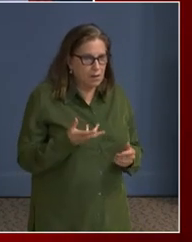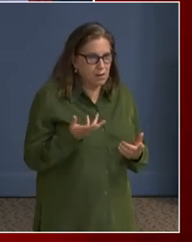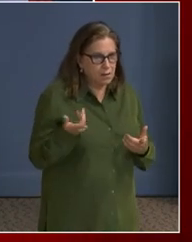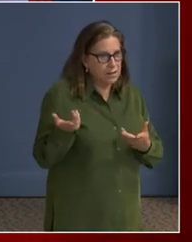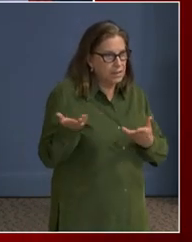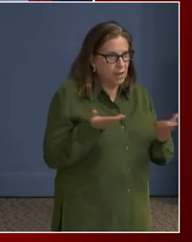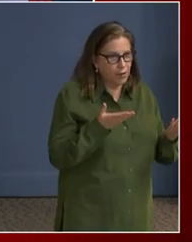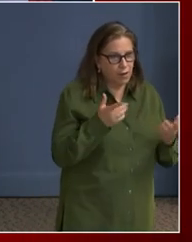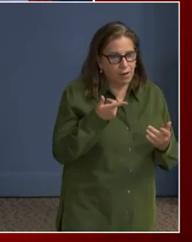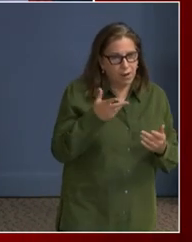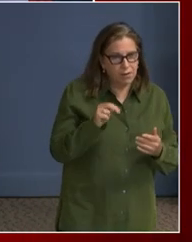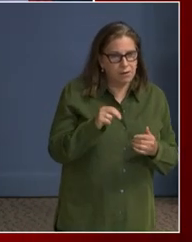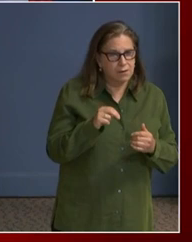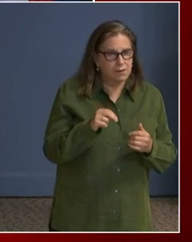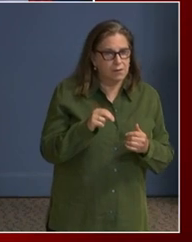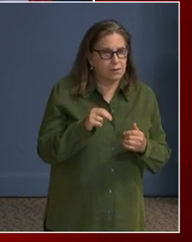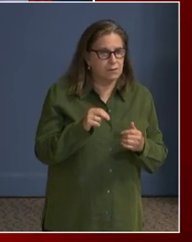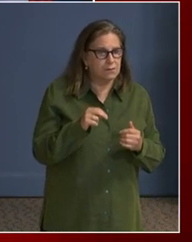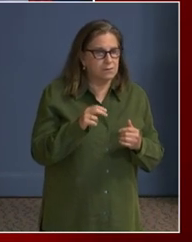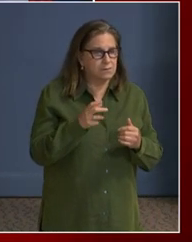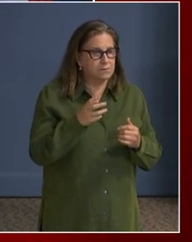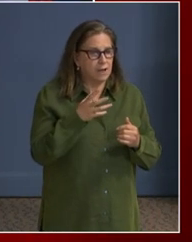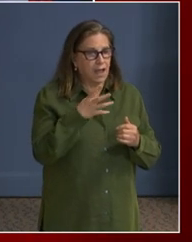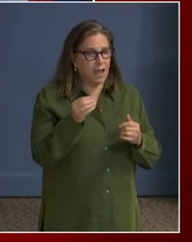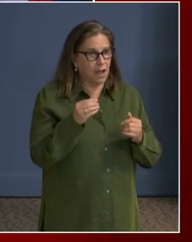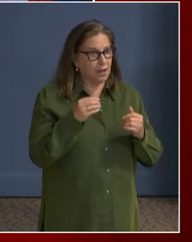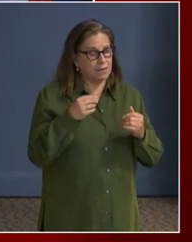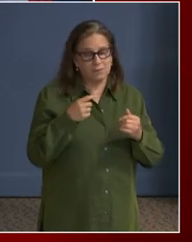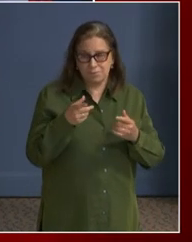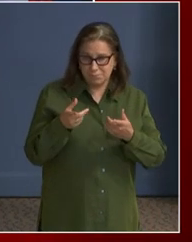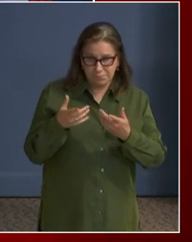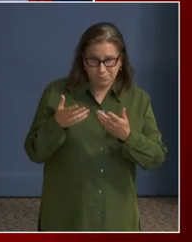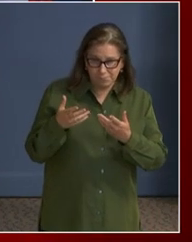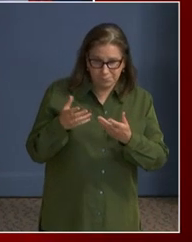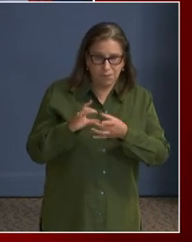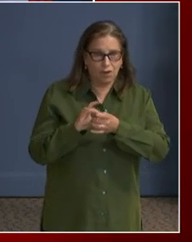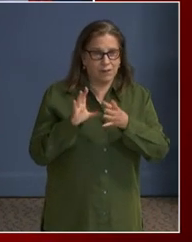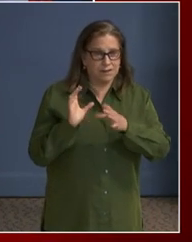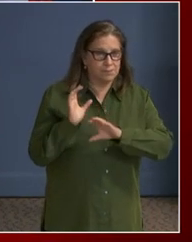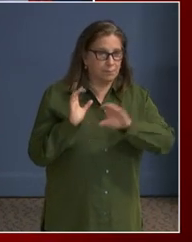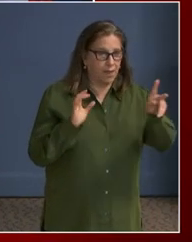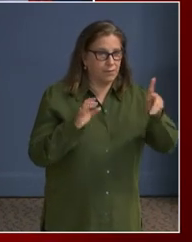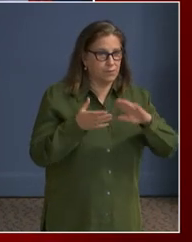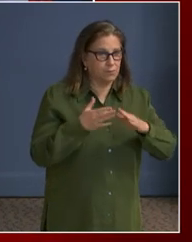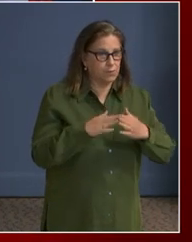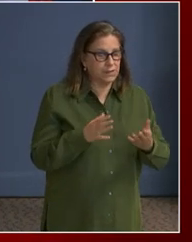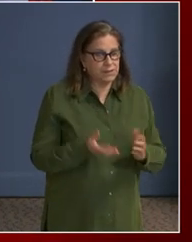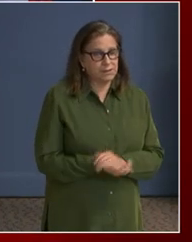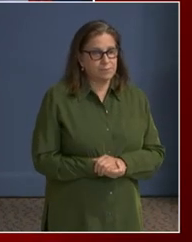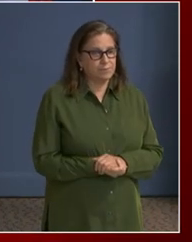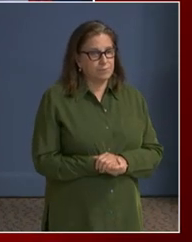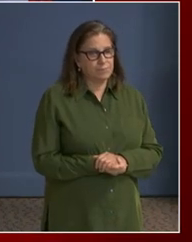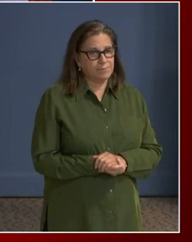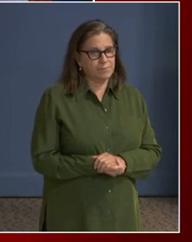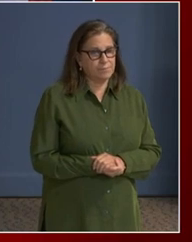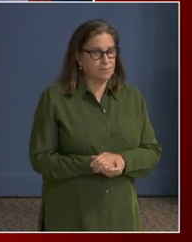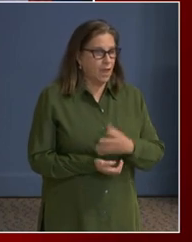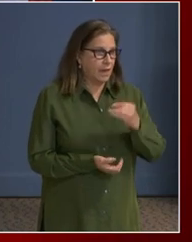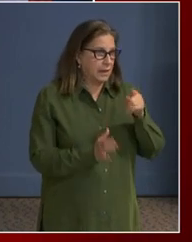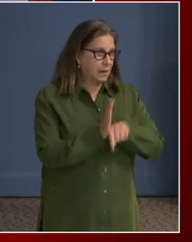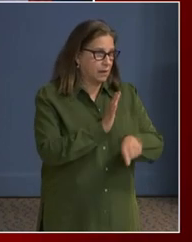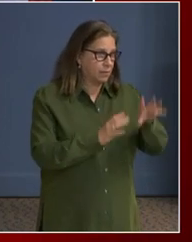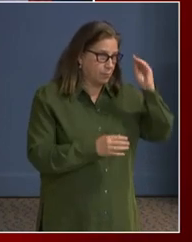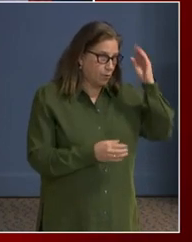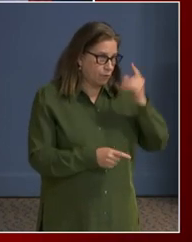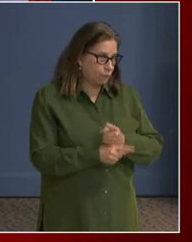community, was released back into the community, and now he's being held responsible for the killing of Davon McNeil. So Chief, you said all